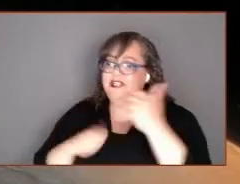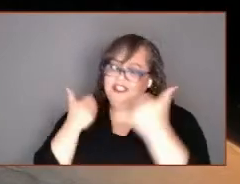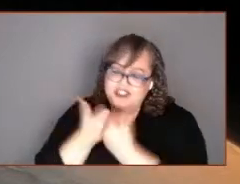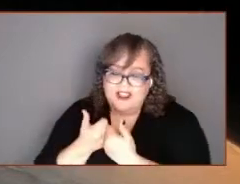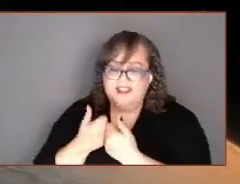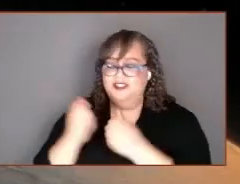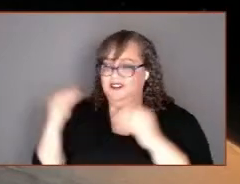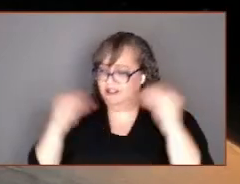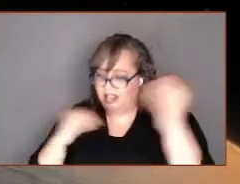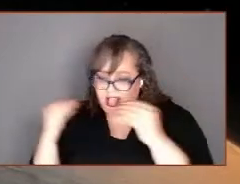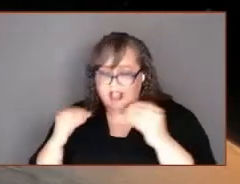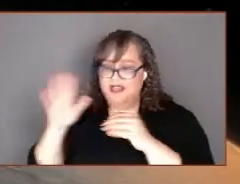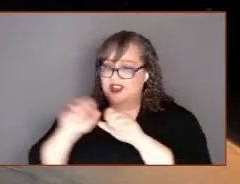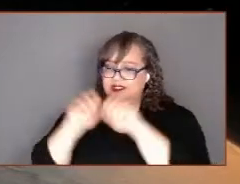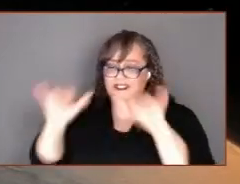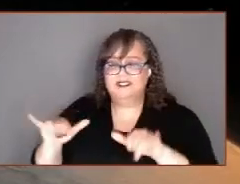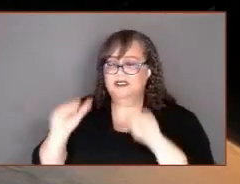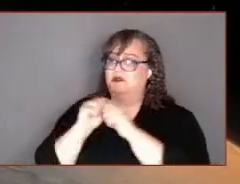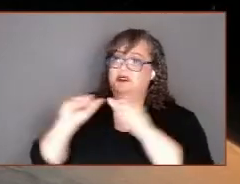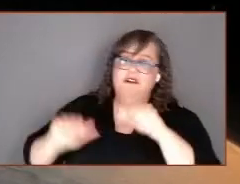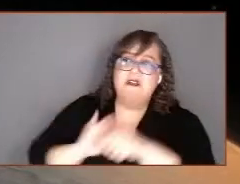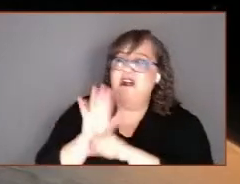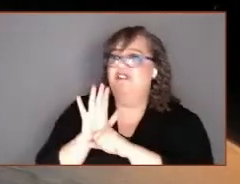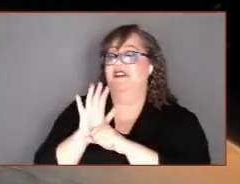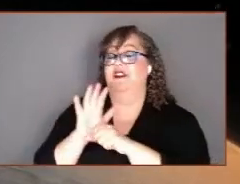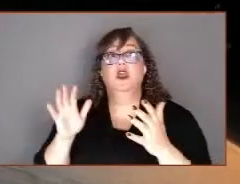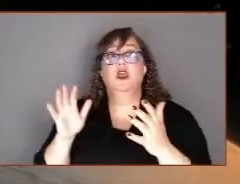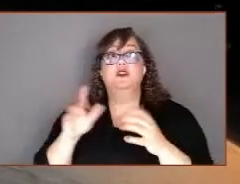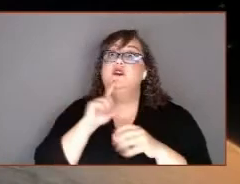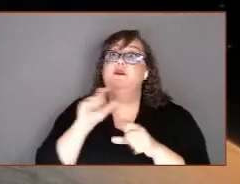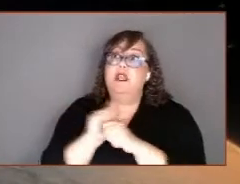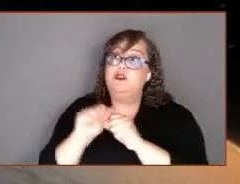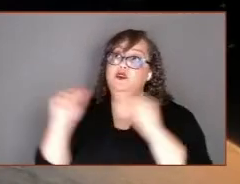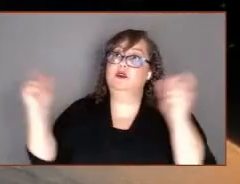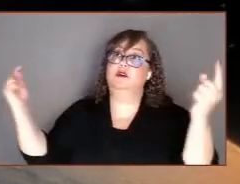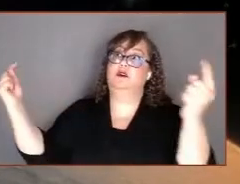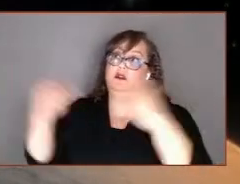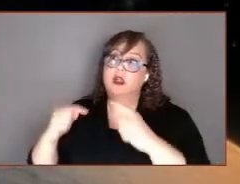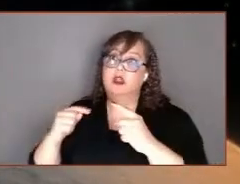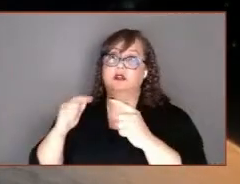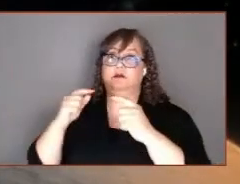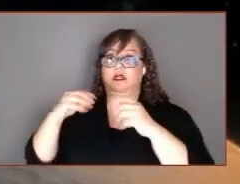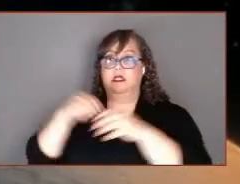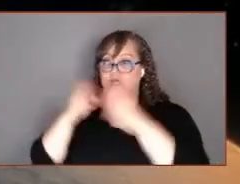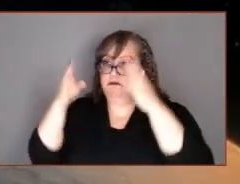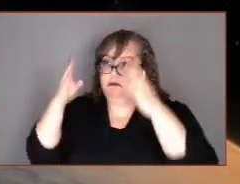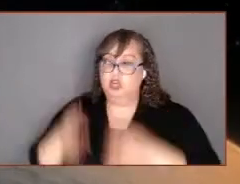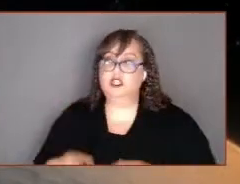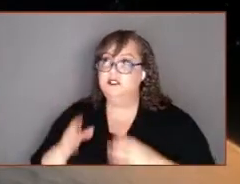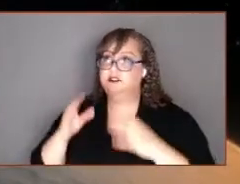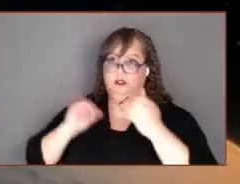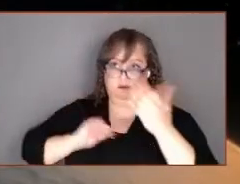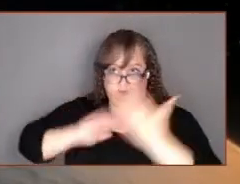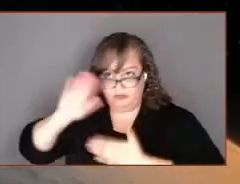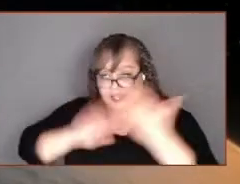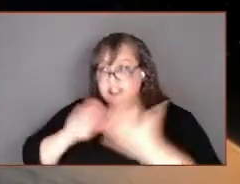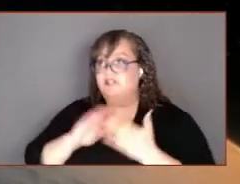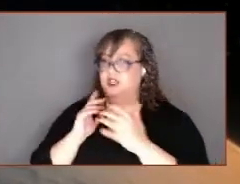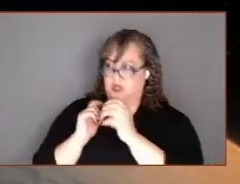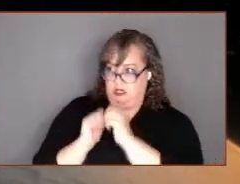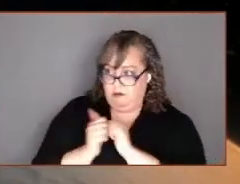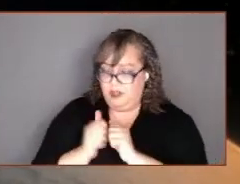And so to have them actually physically be here to put all of their hard work to the test and compete with their colleagues at other universities, they're